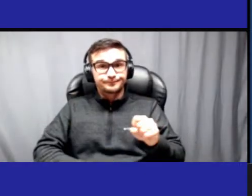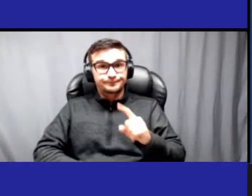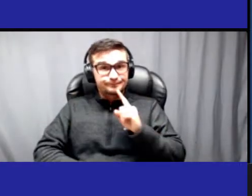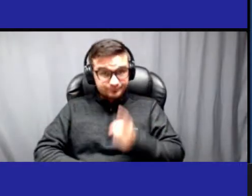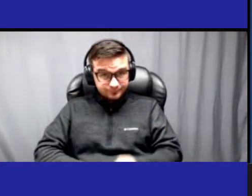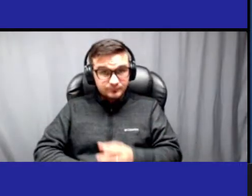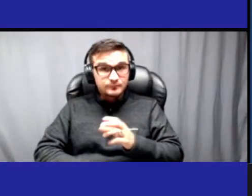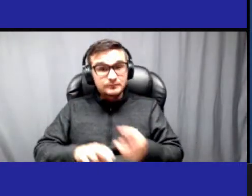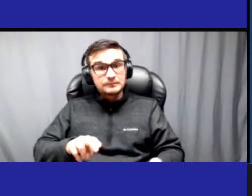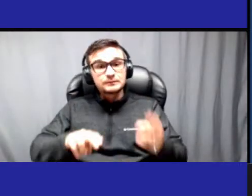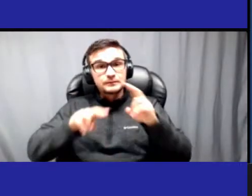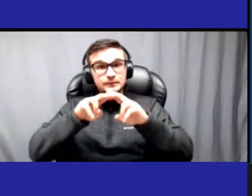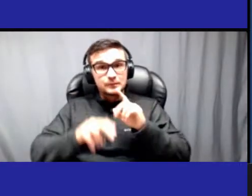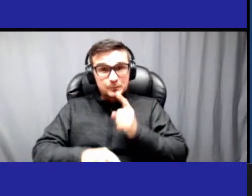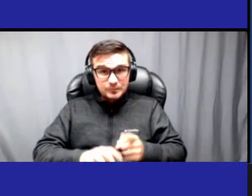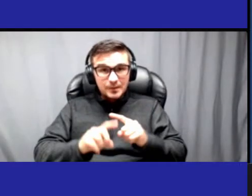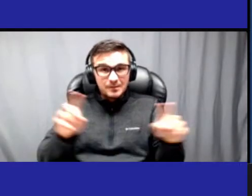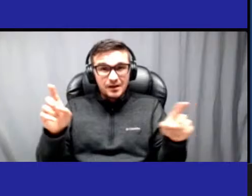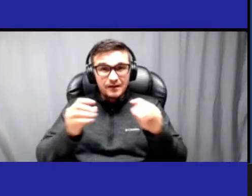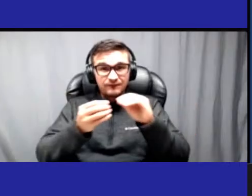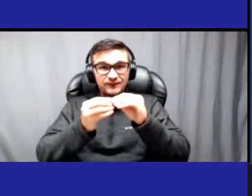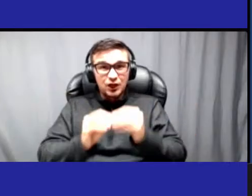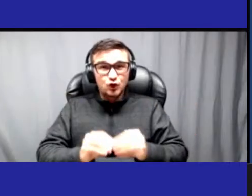the figures before